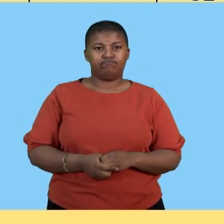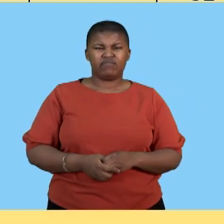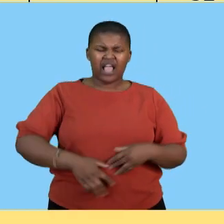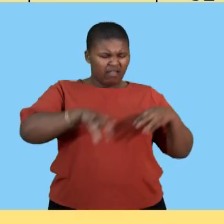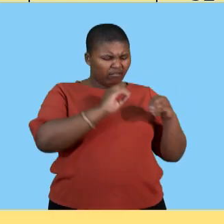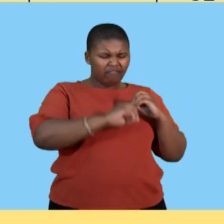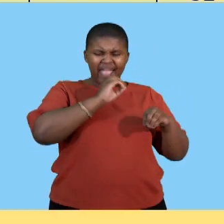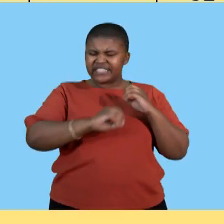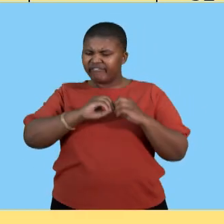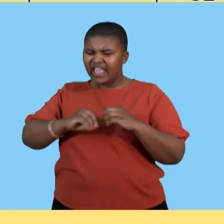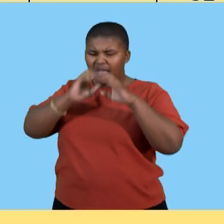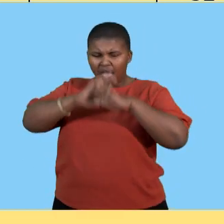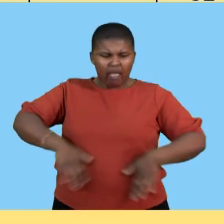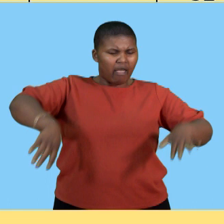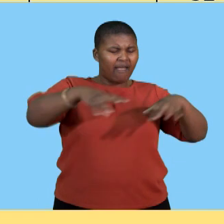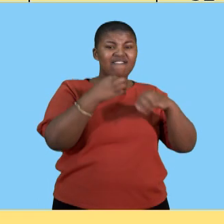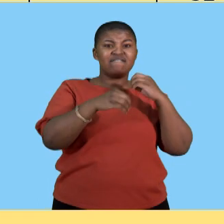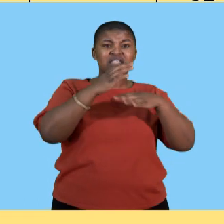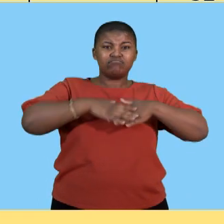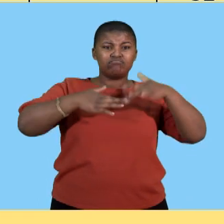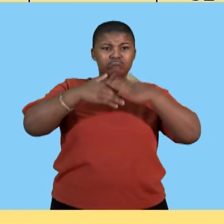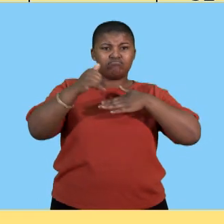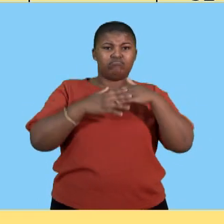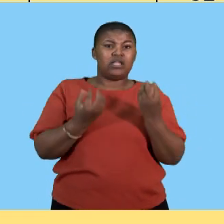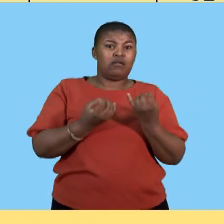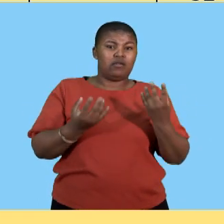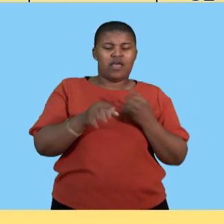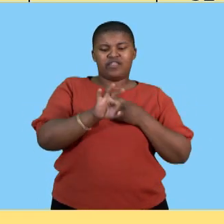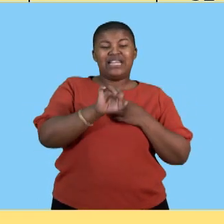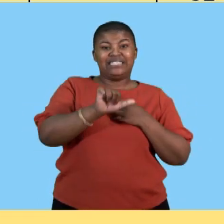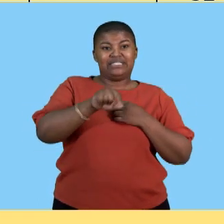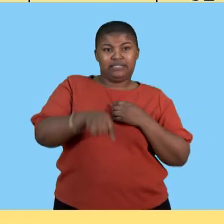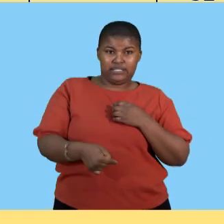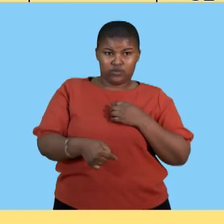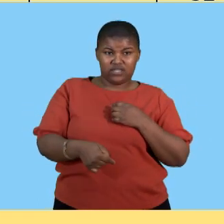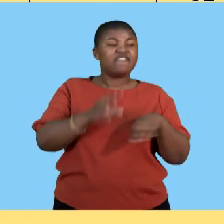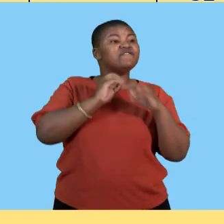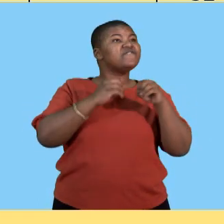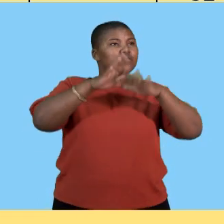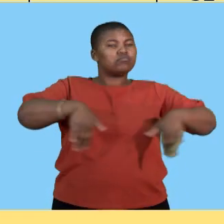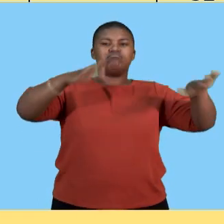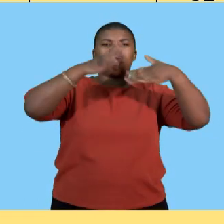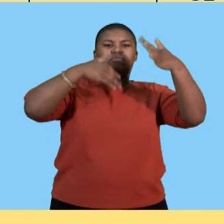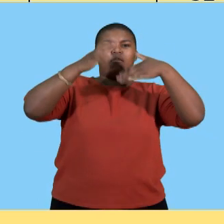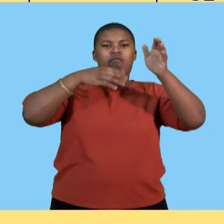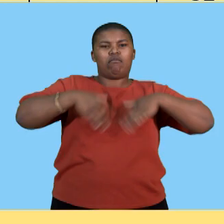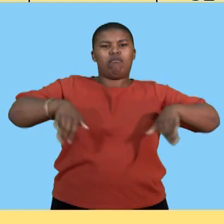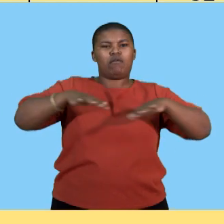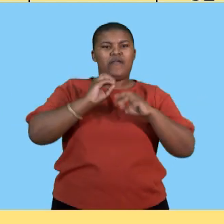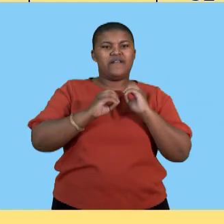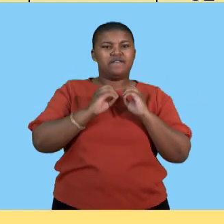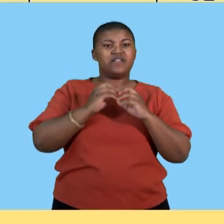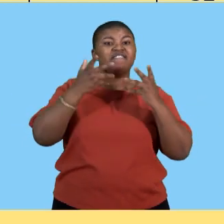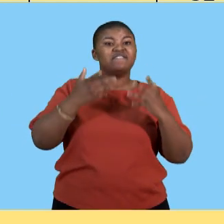repairs to the building of 36,000. So we did some repairs to the building of 36,000 have